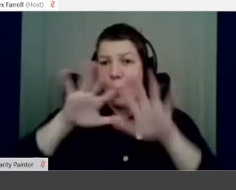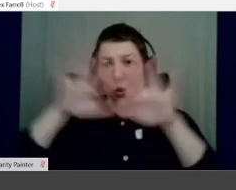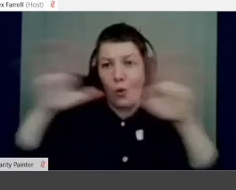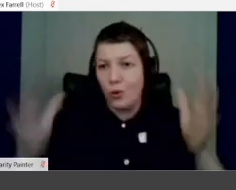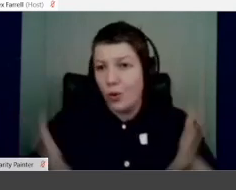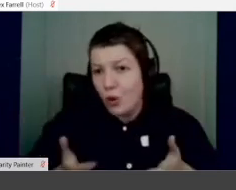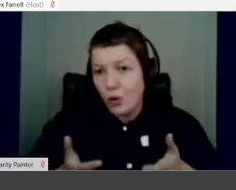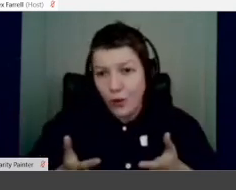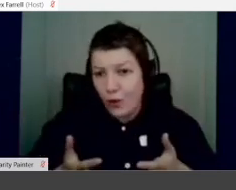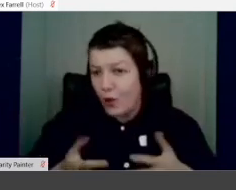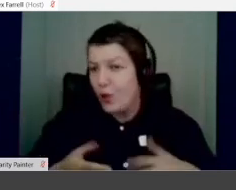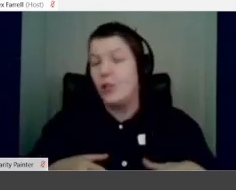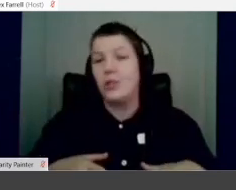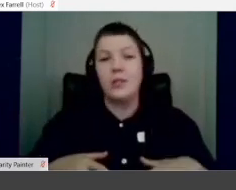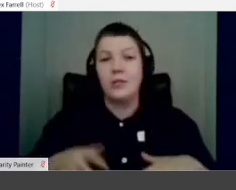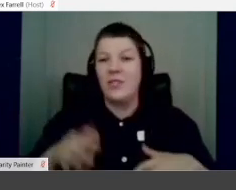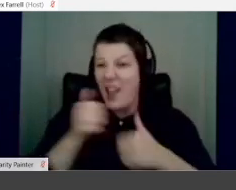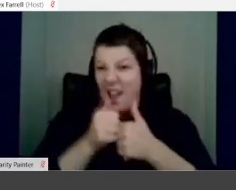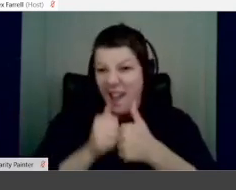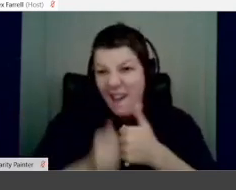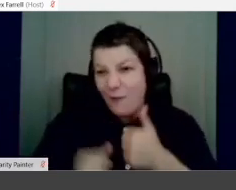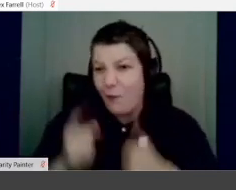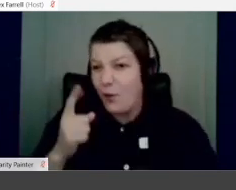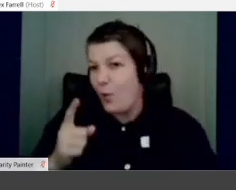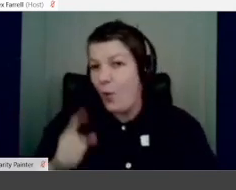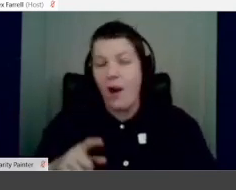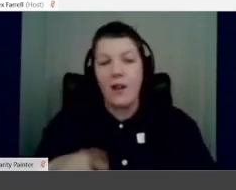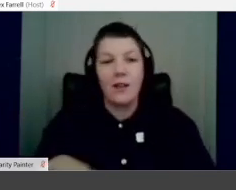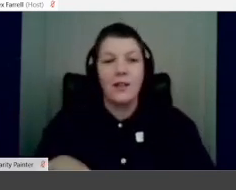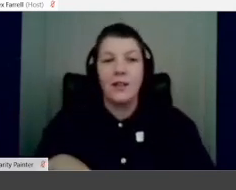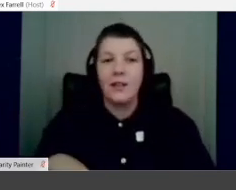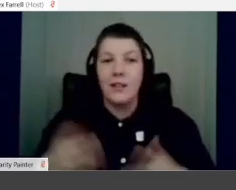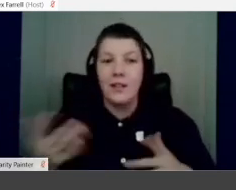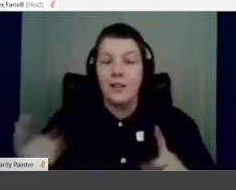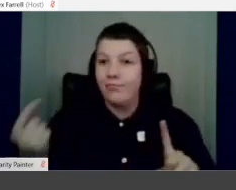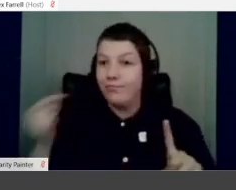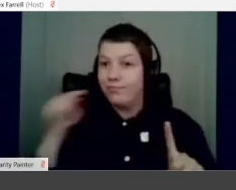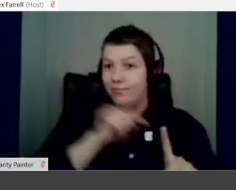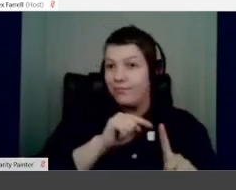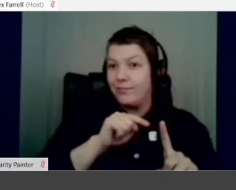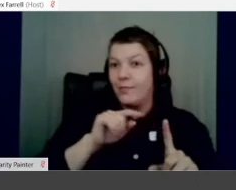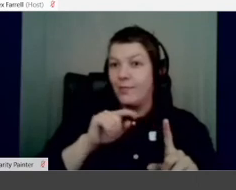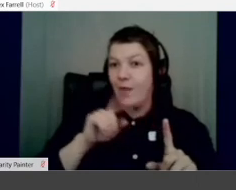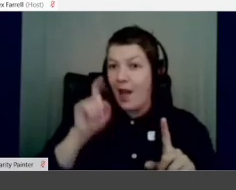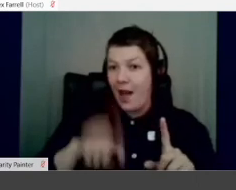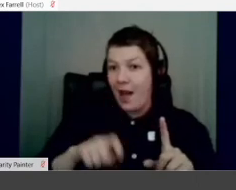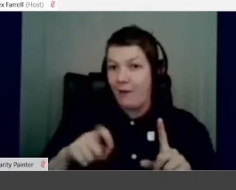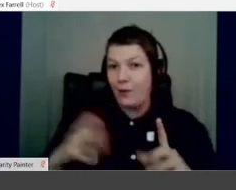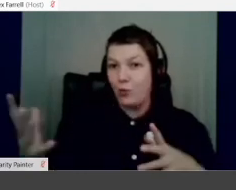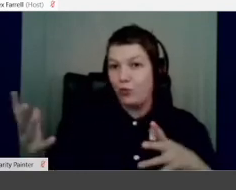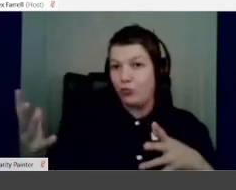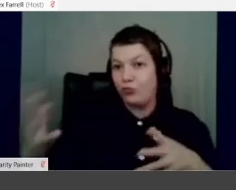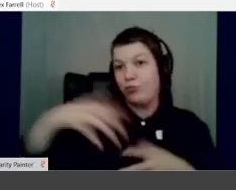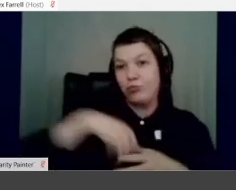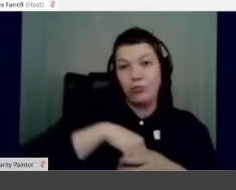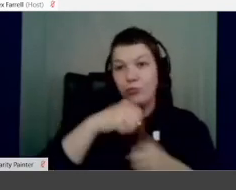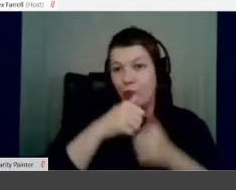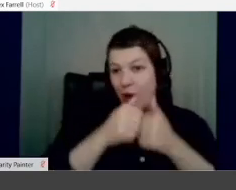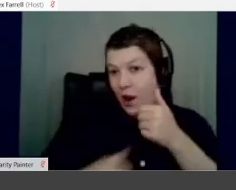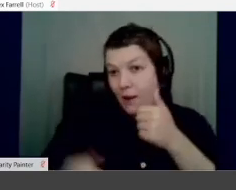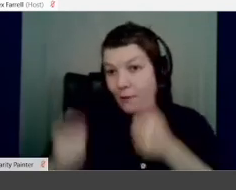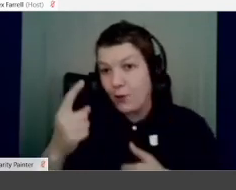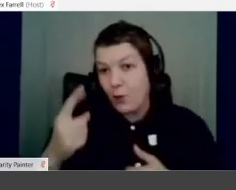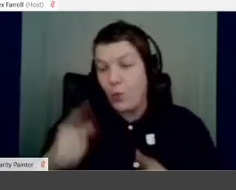more accessibility A11Y thing. In the last year or so, the